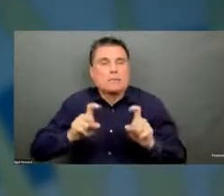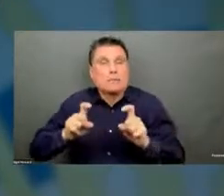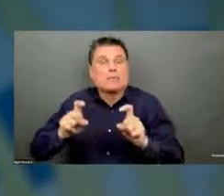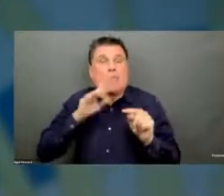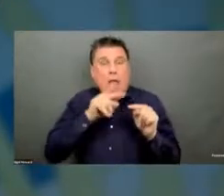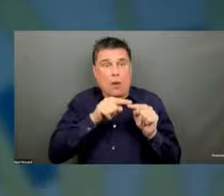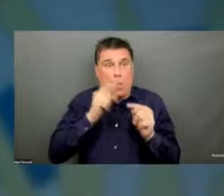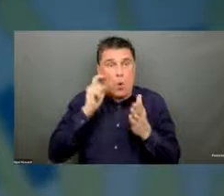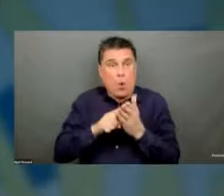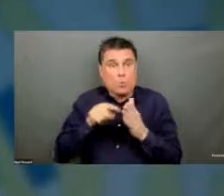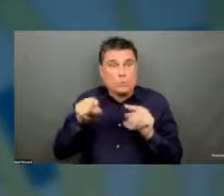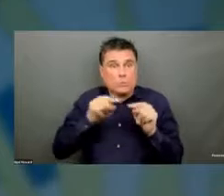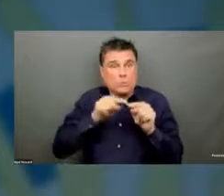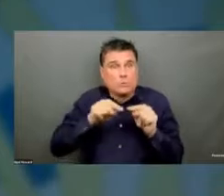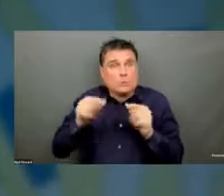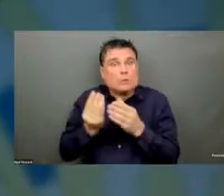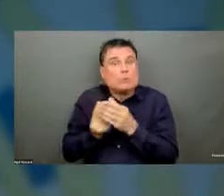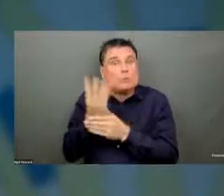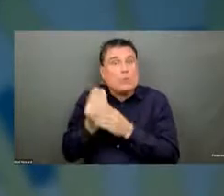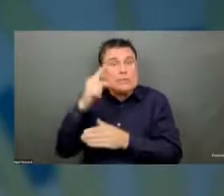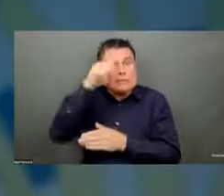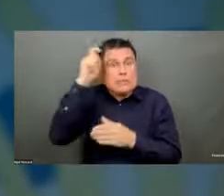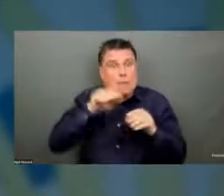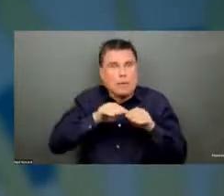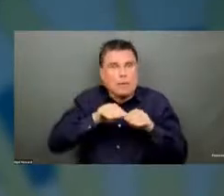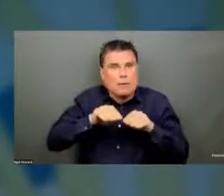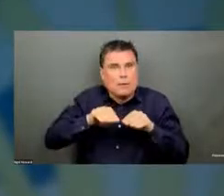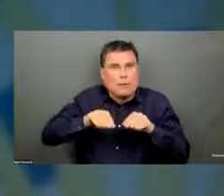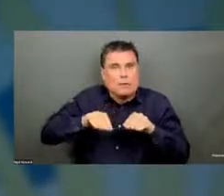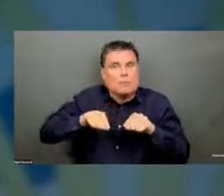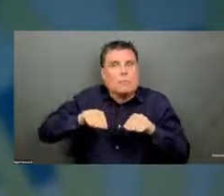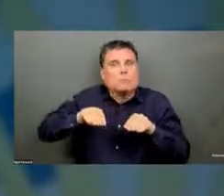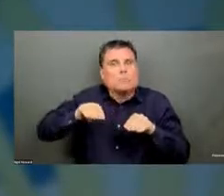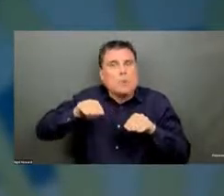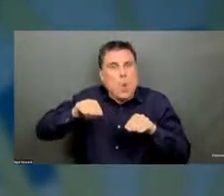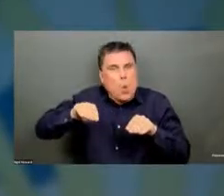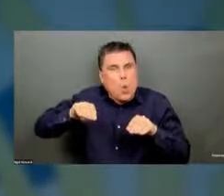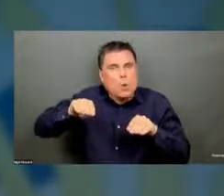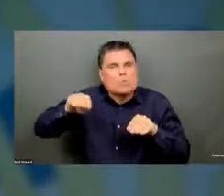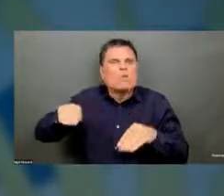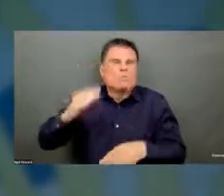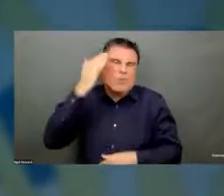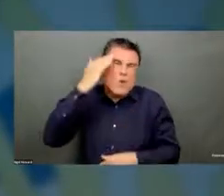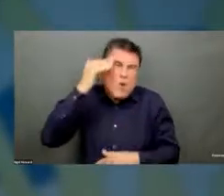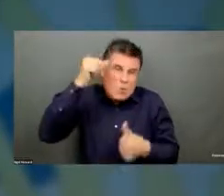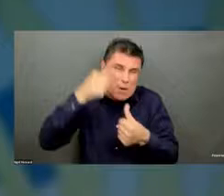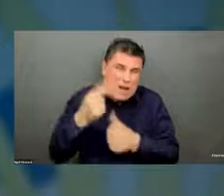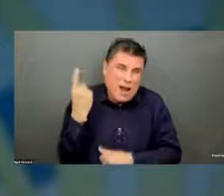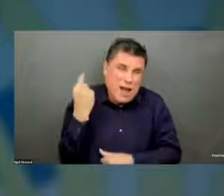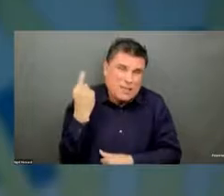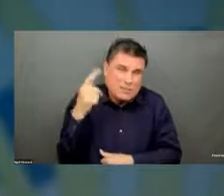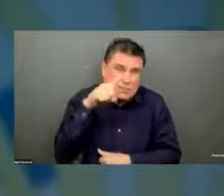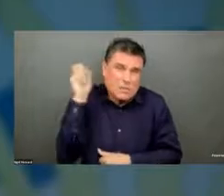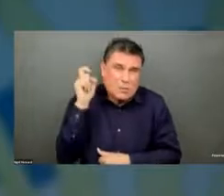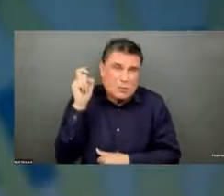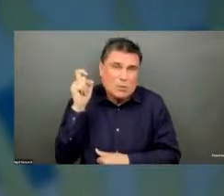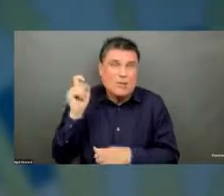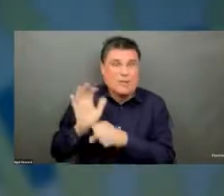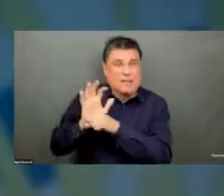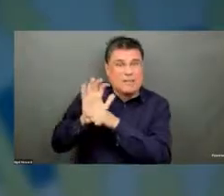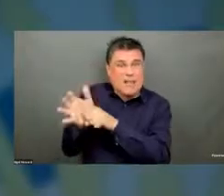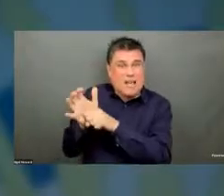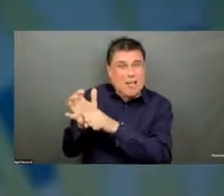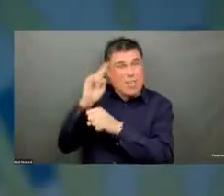which we all remember, of course. But the virus did not go away, and we saw it again resurge as we moved into